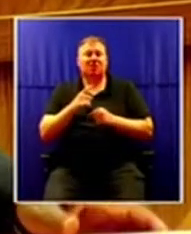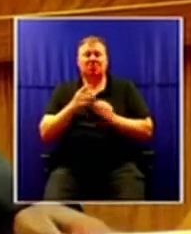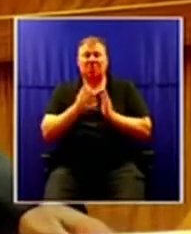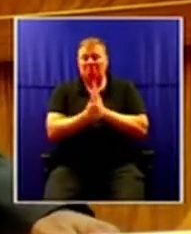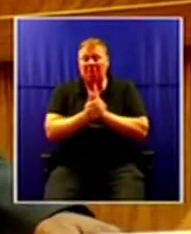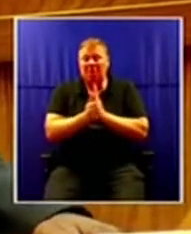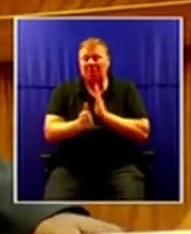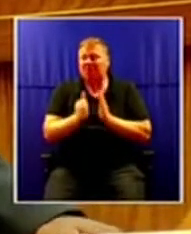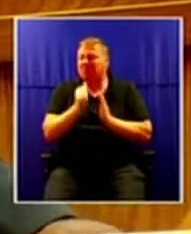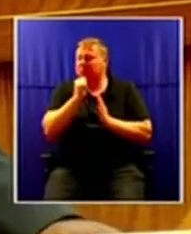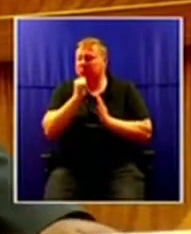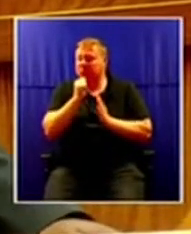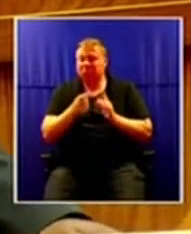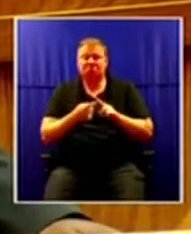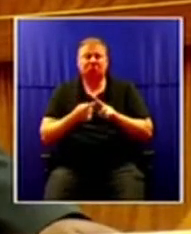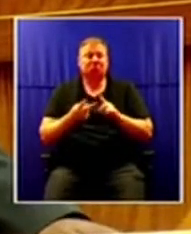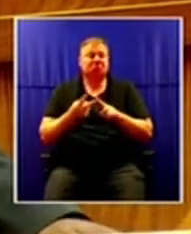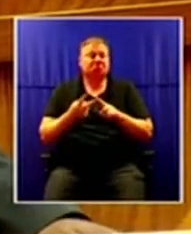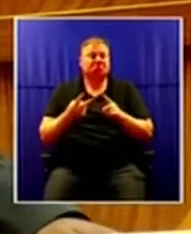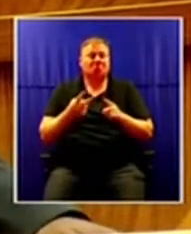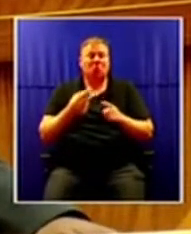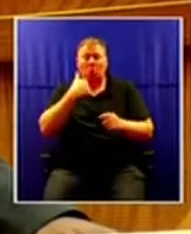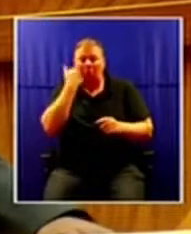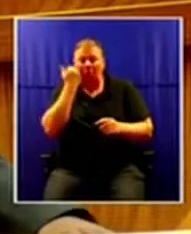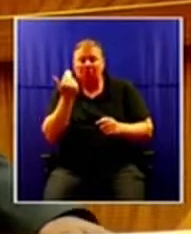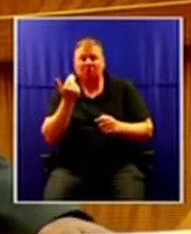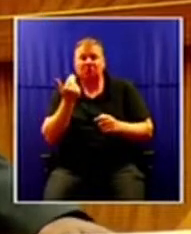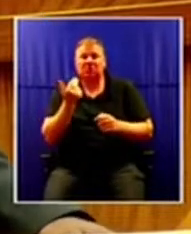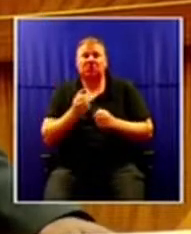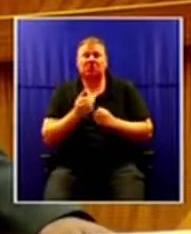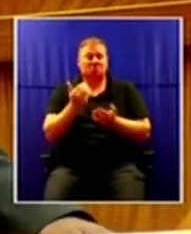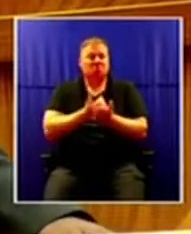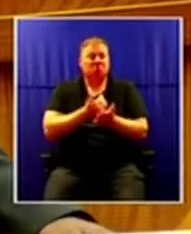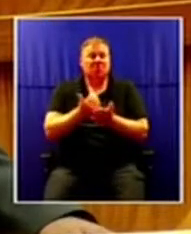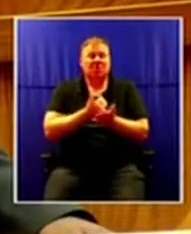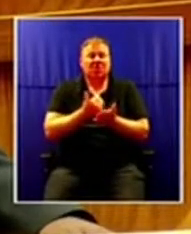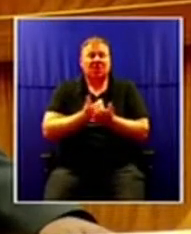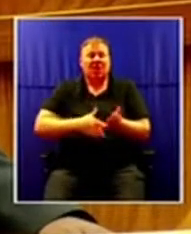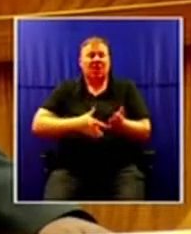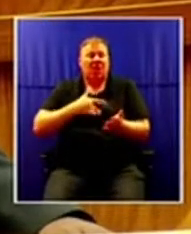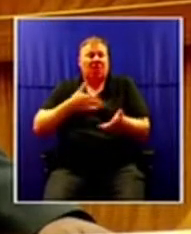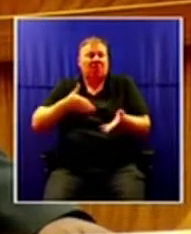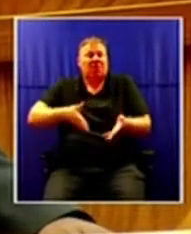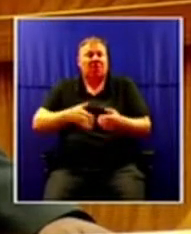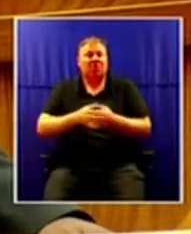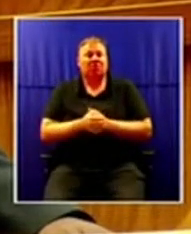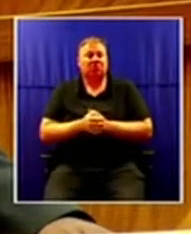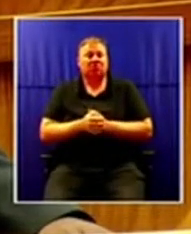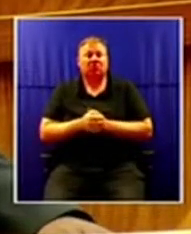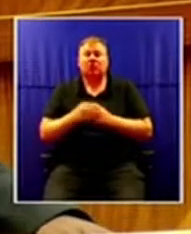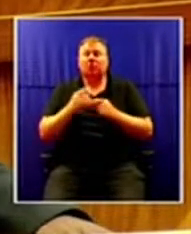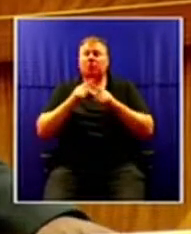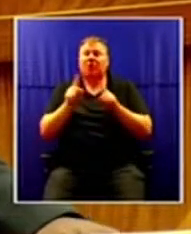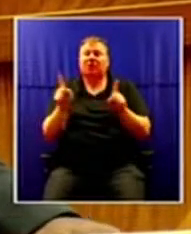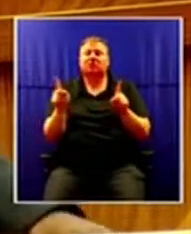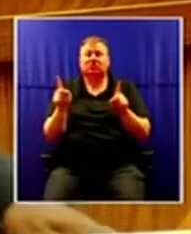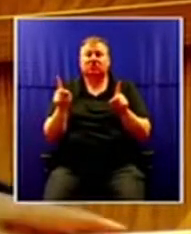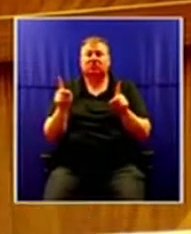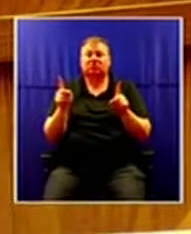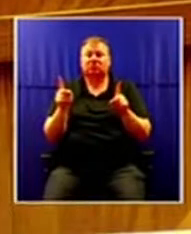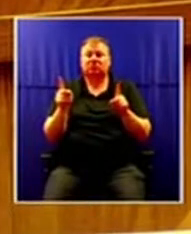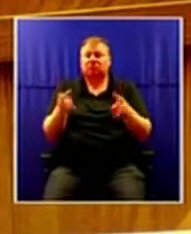nor the will to protect lives, and yet here we